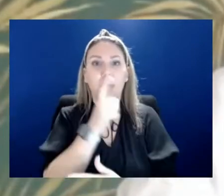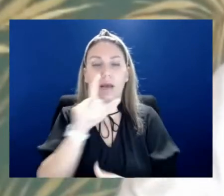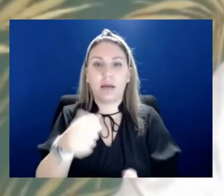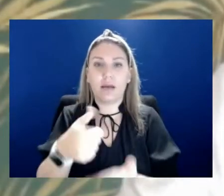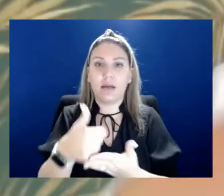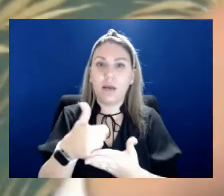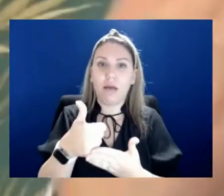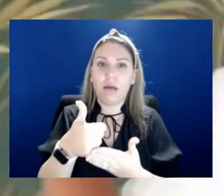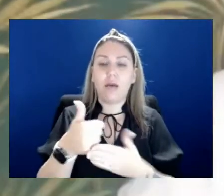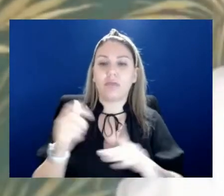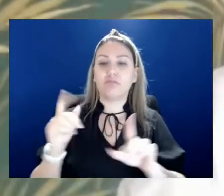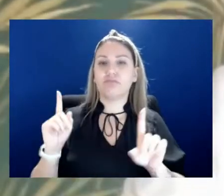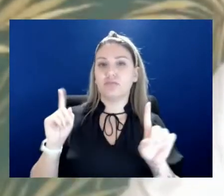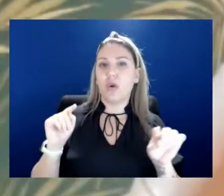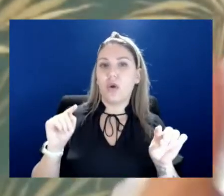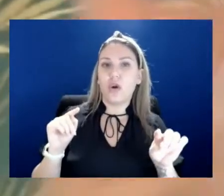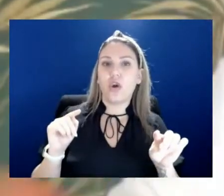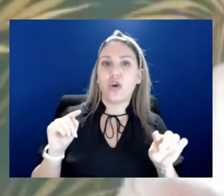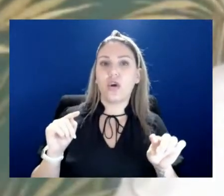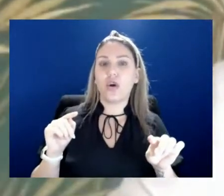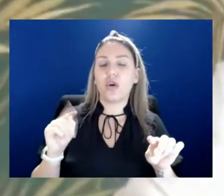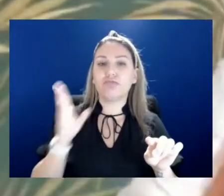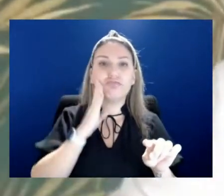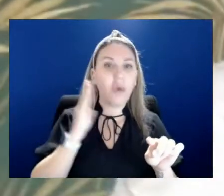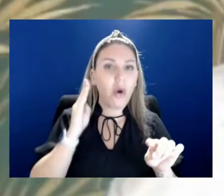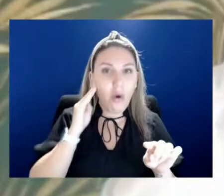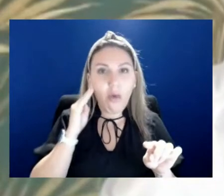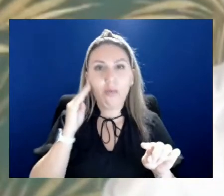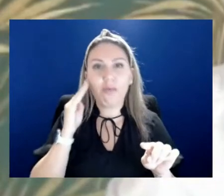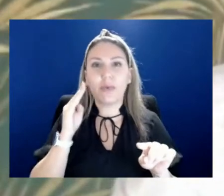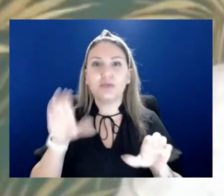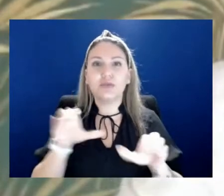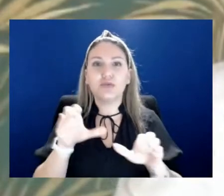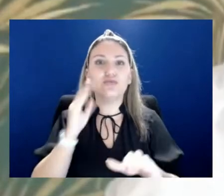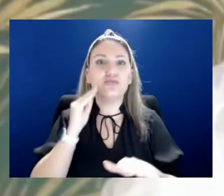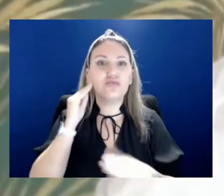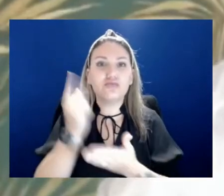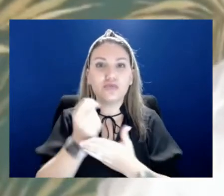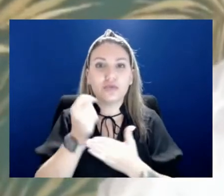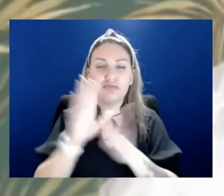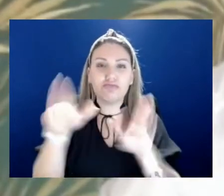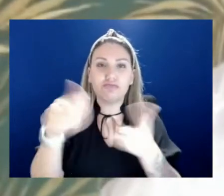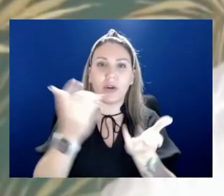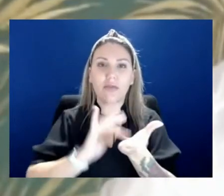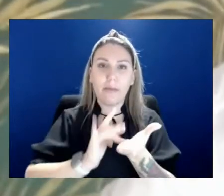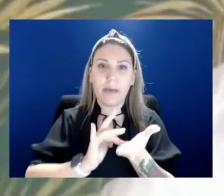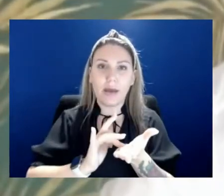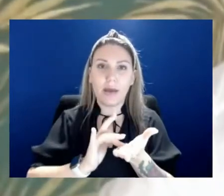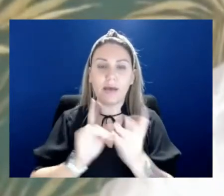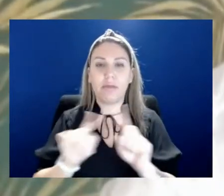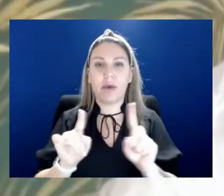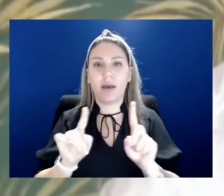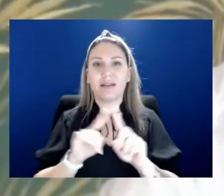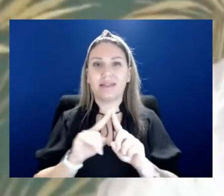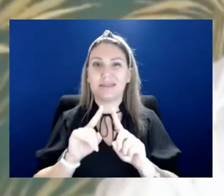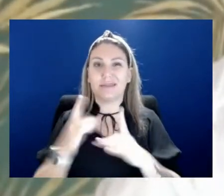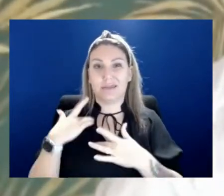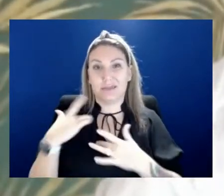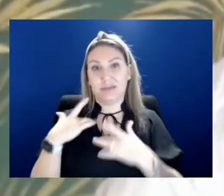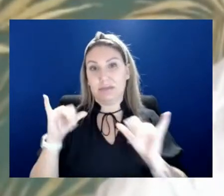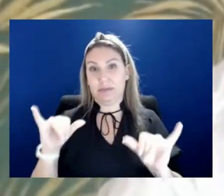go to home and treat by home. We provide some medicine, but usually we stay in the hospital